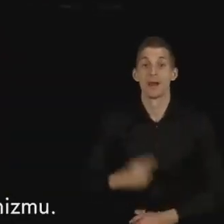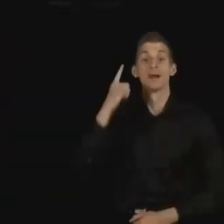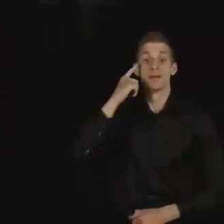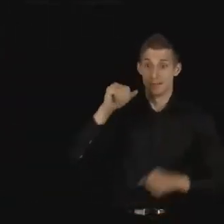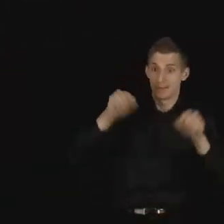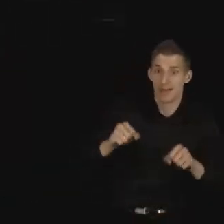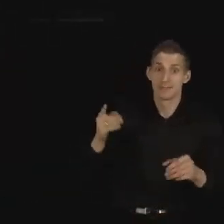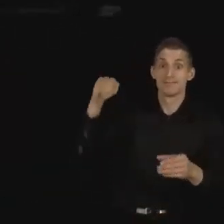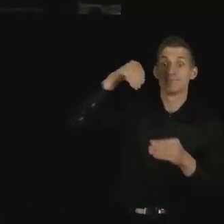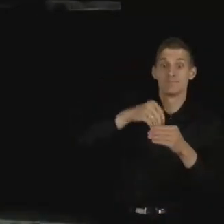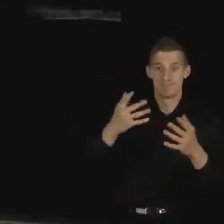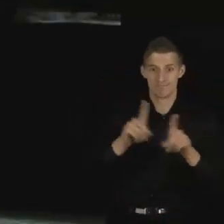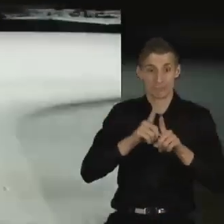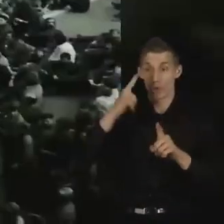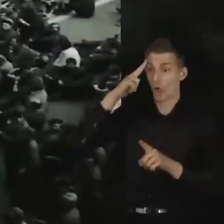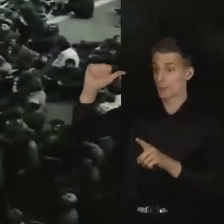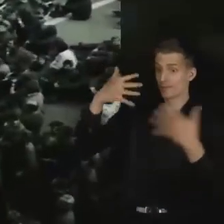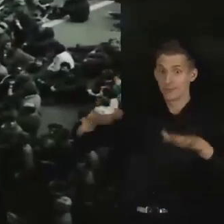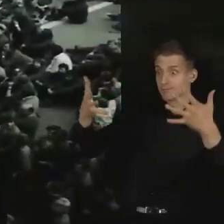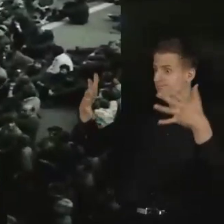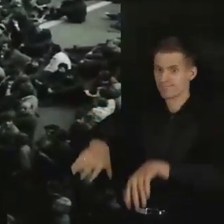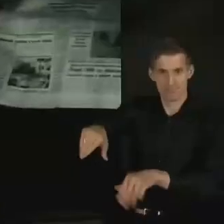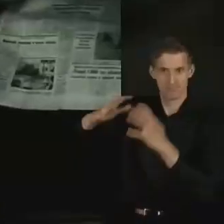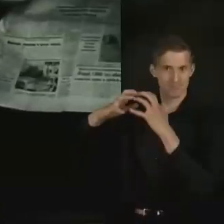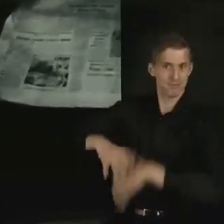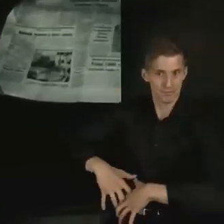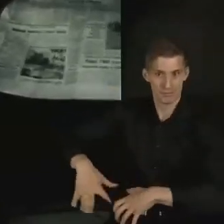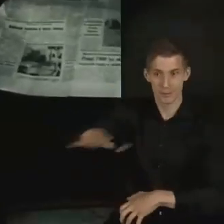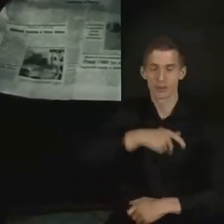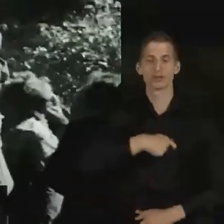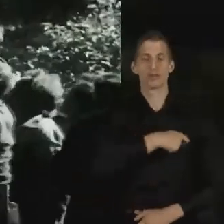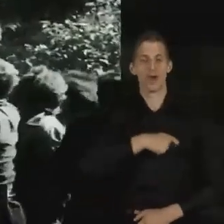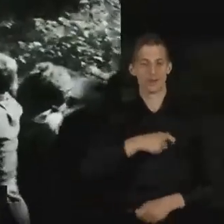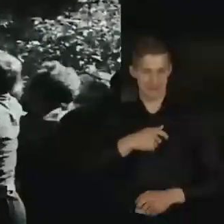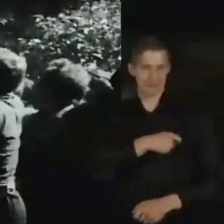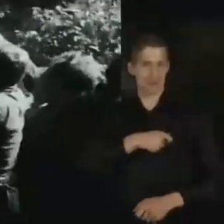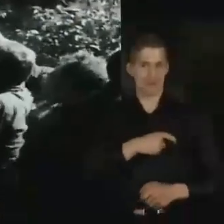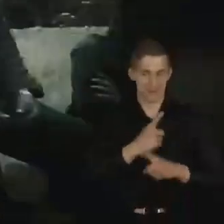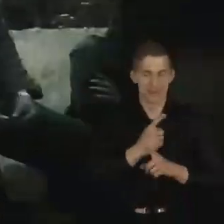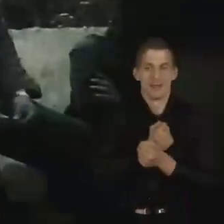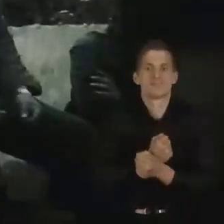change. The emergence of solidarity and regaining of independence by Poland in